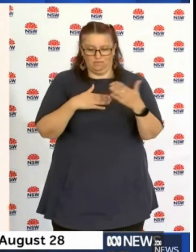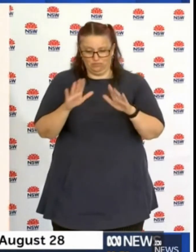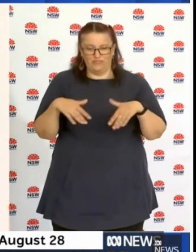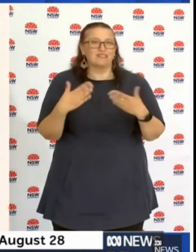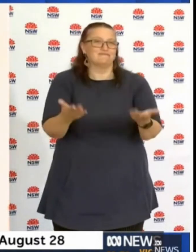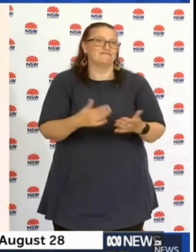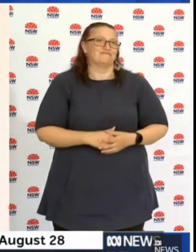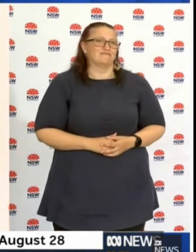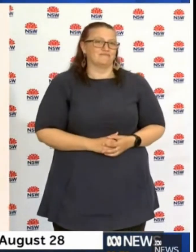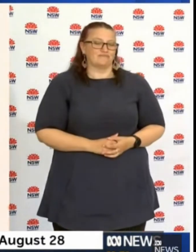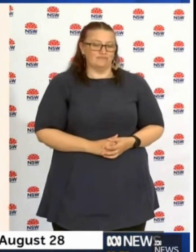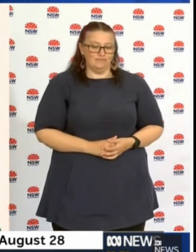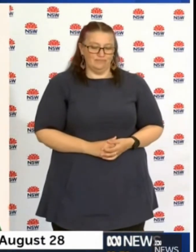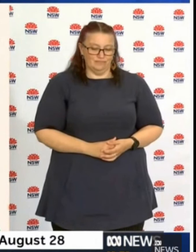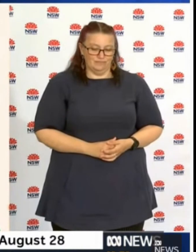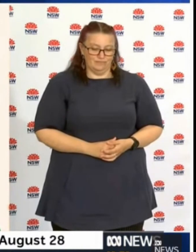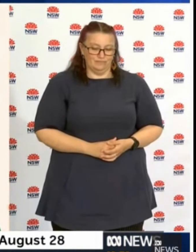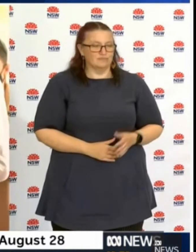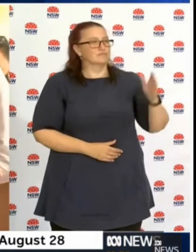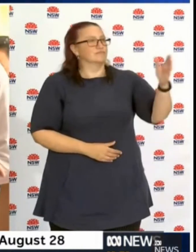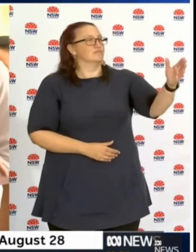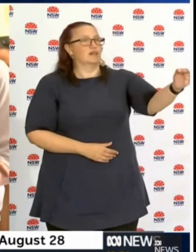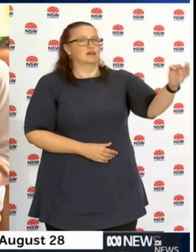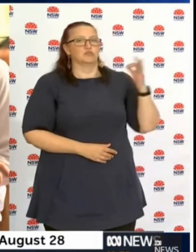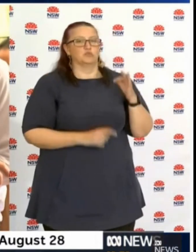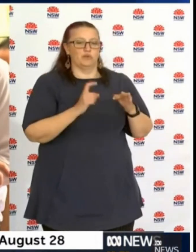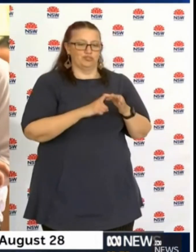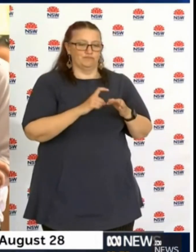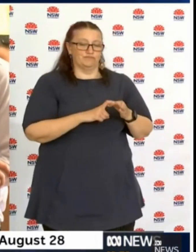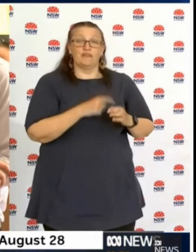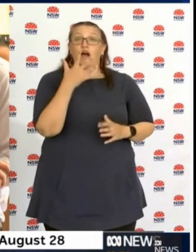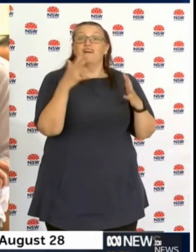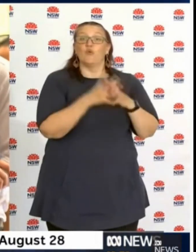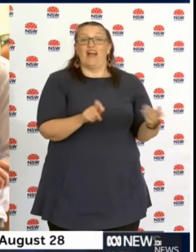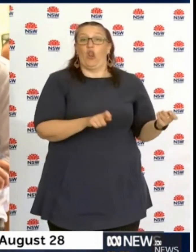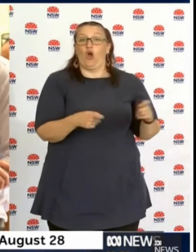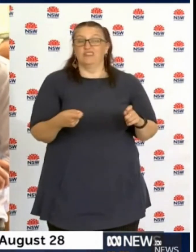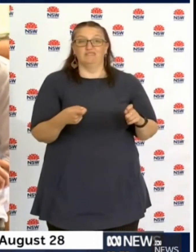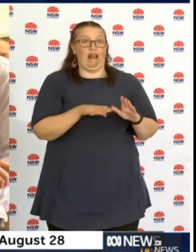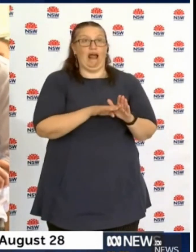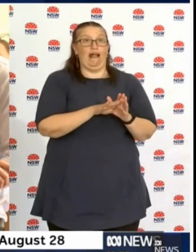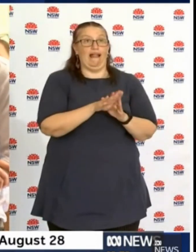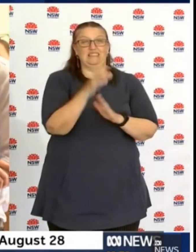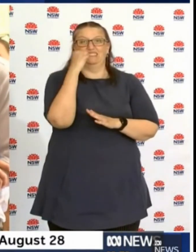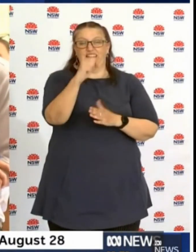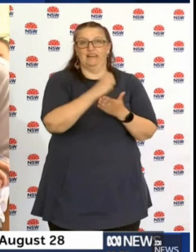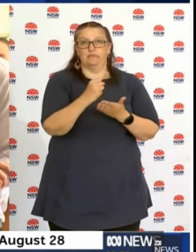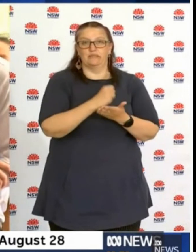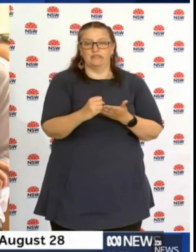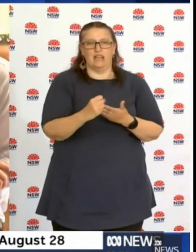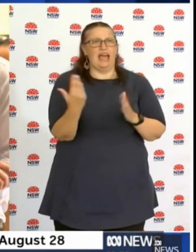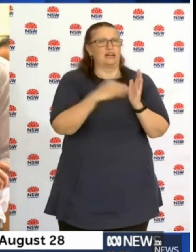weeks. Premier, it's been 5 weeks now, Premier. It's been 5 weeks now. Things are not going in the right direction. It's got another 4 weeks, but restrictions haven't been